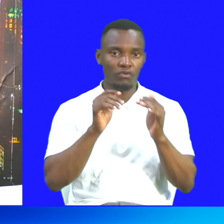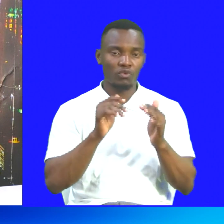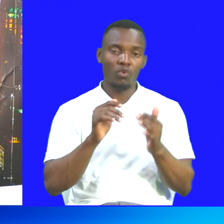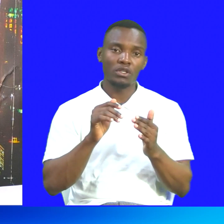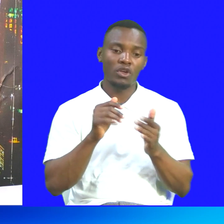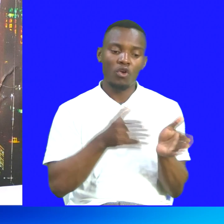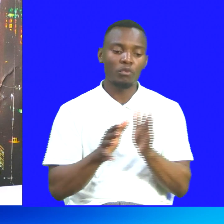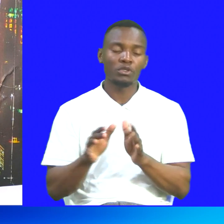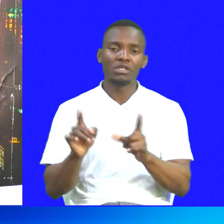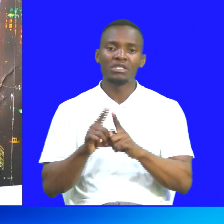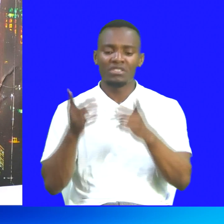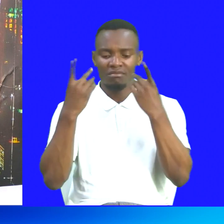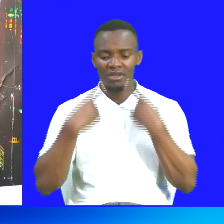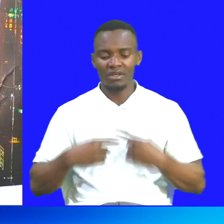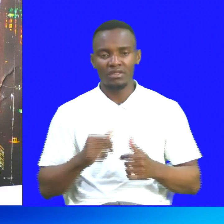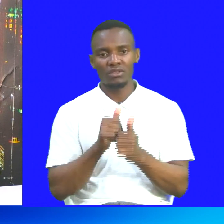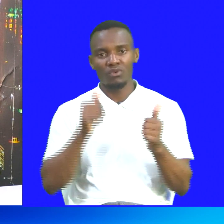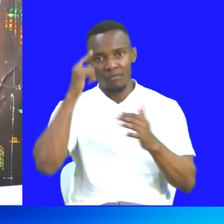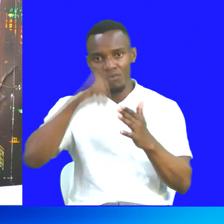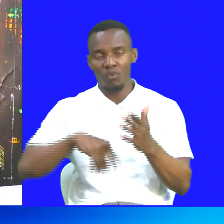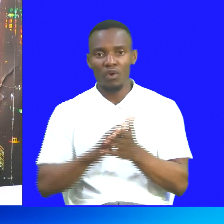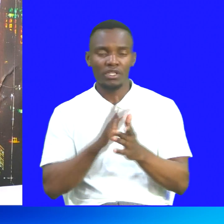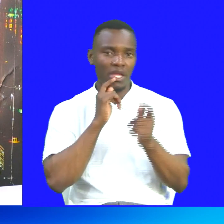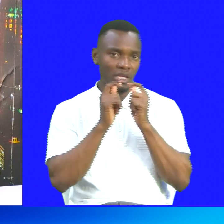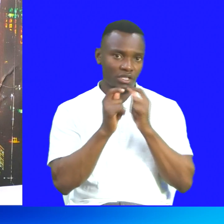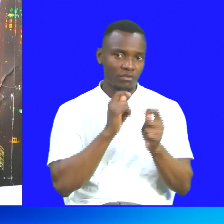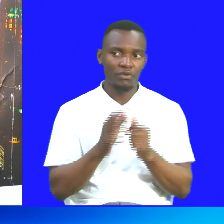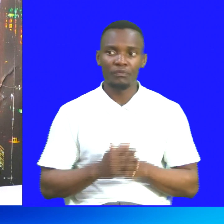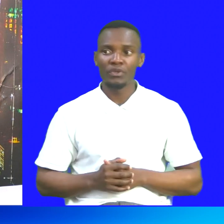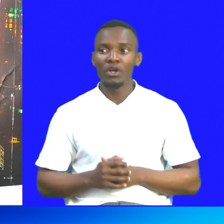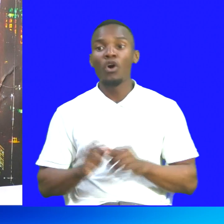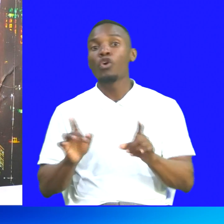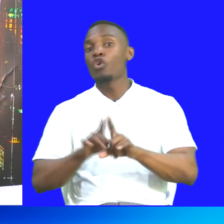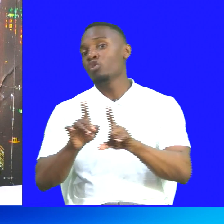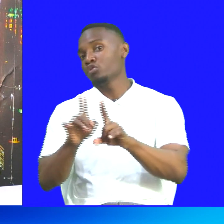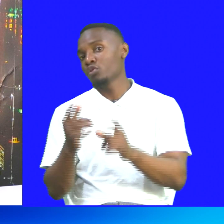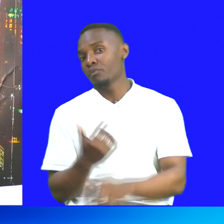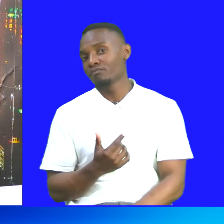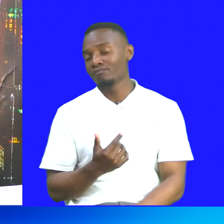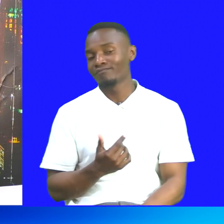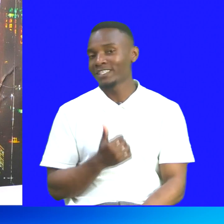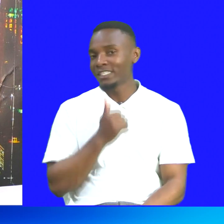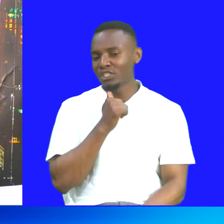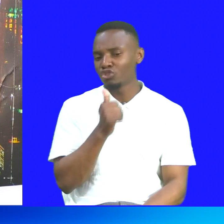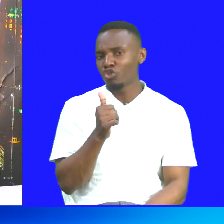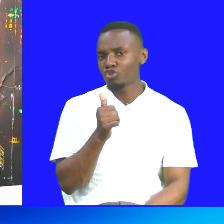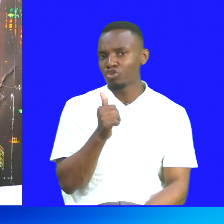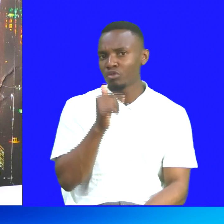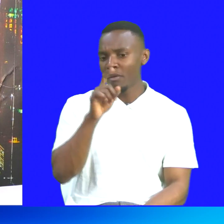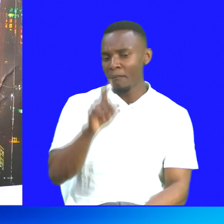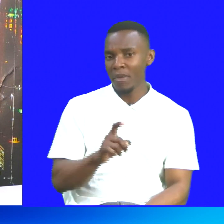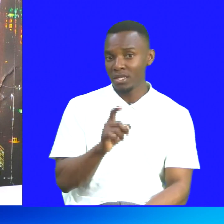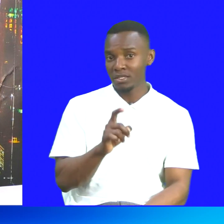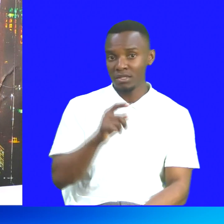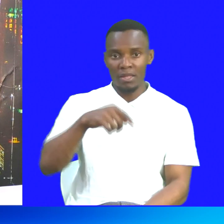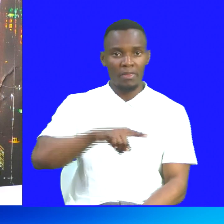even dressing well for the interview. Also, it is not definite if they will be